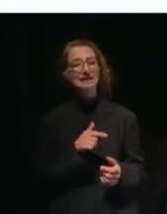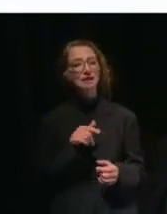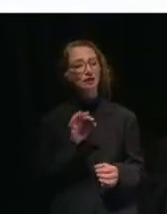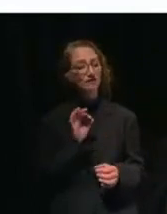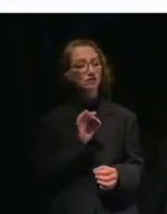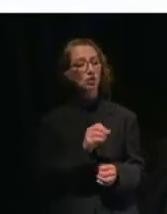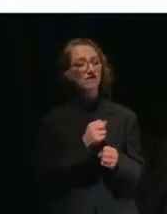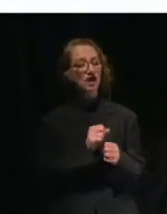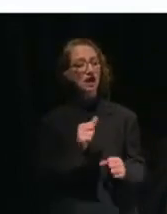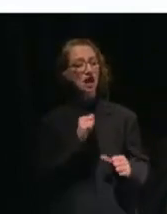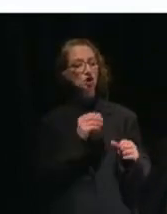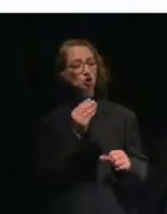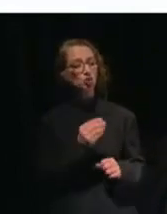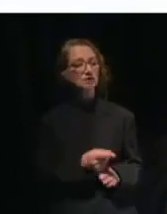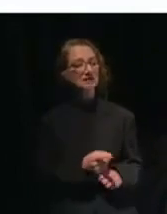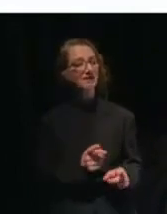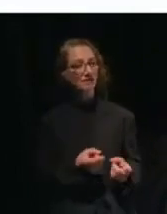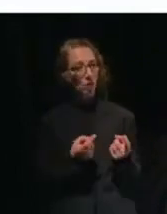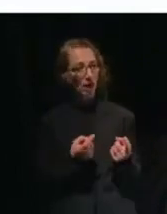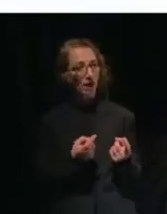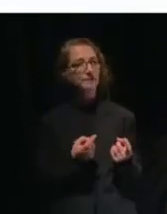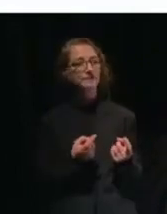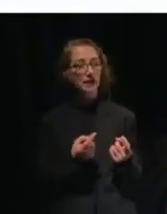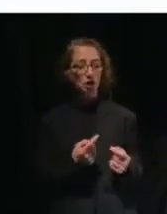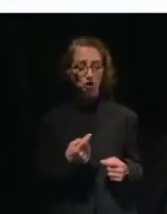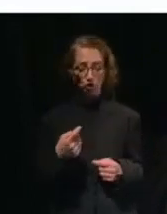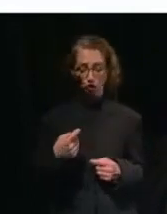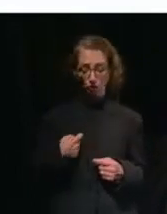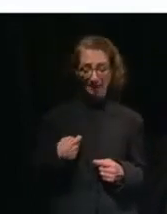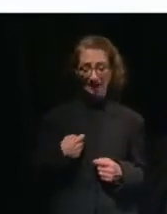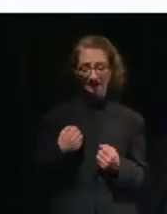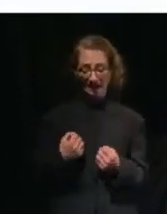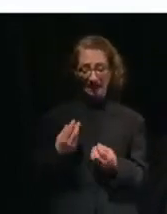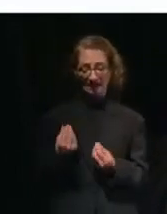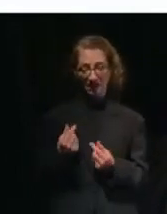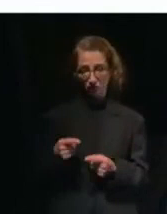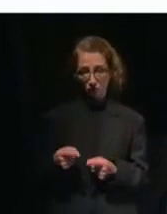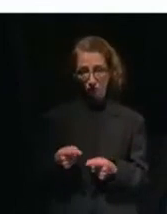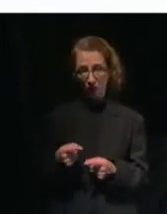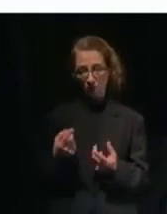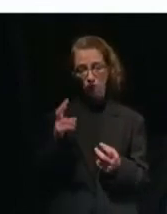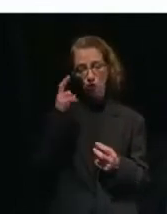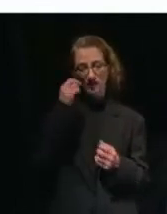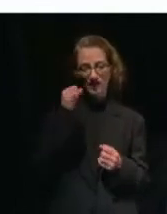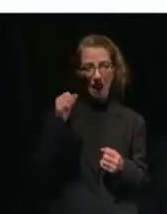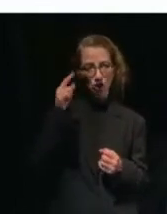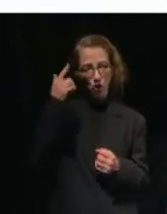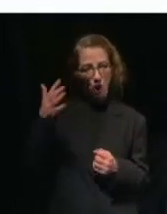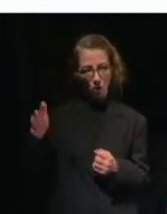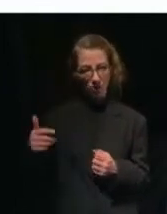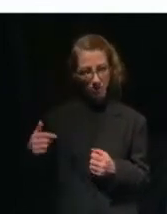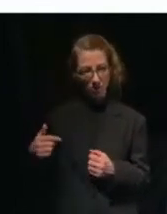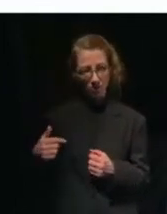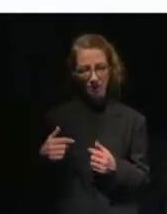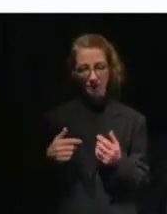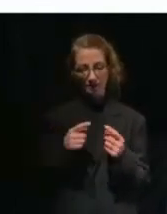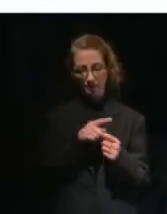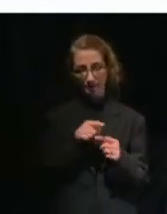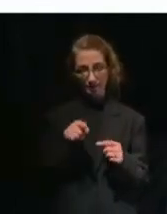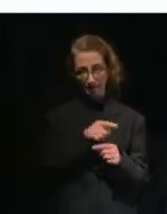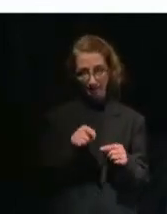up, there's a surprising amount of loyalty to the independent performing arts coming from